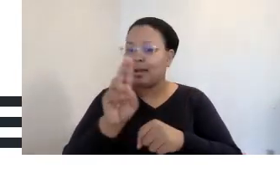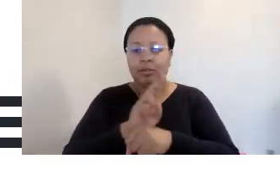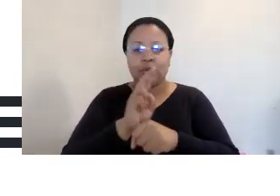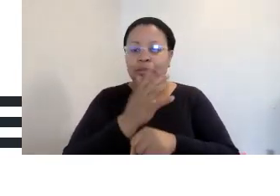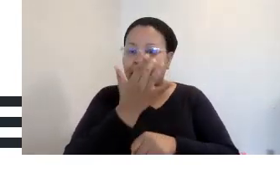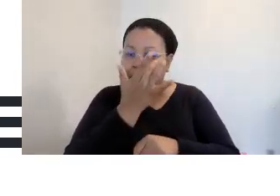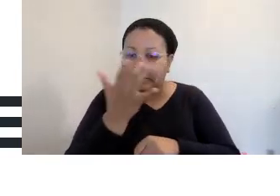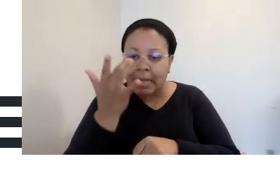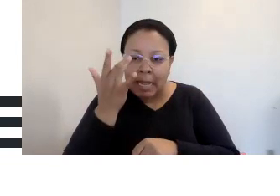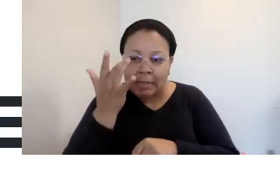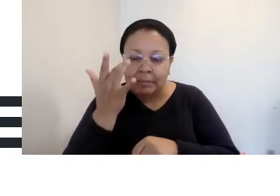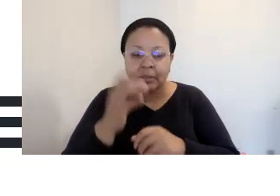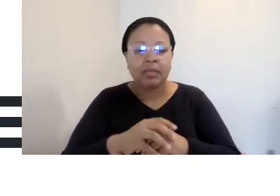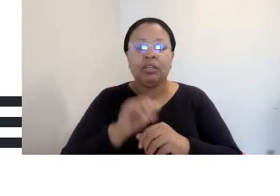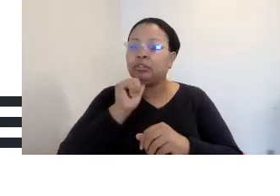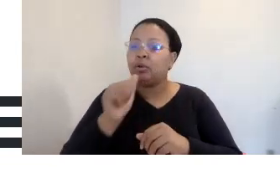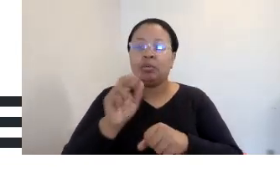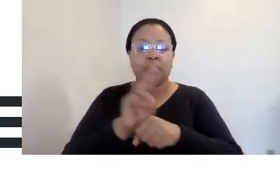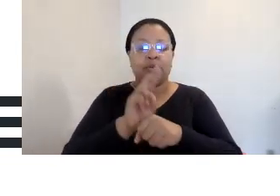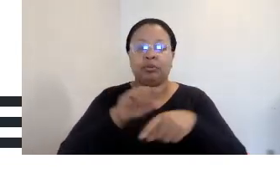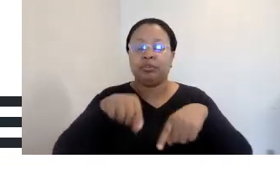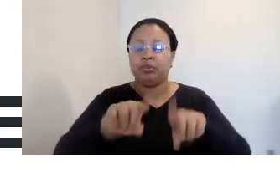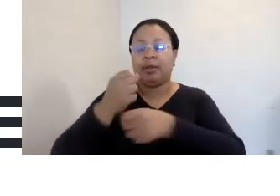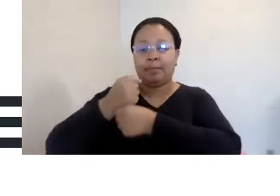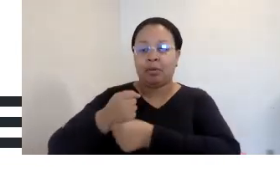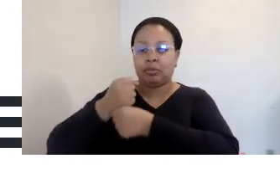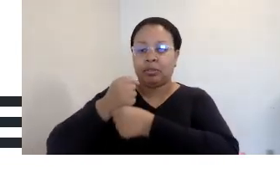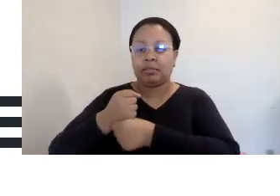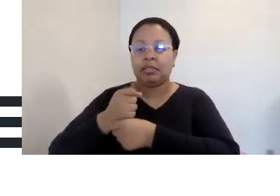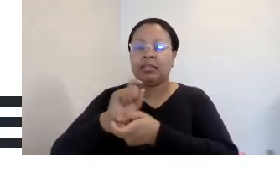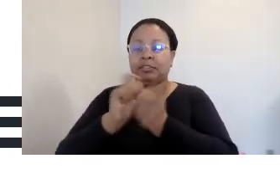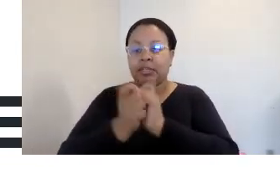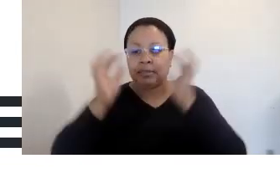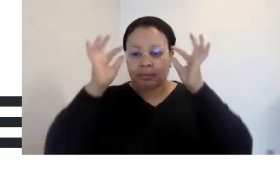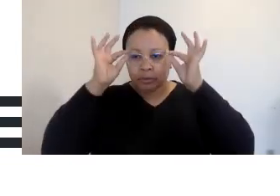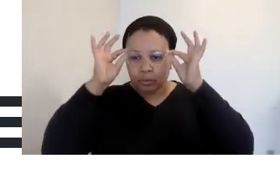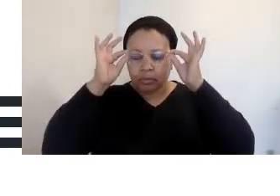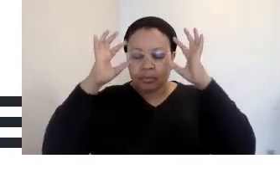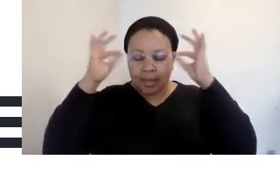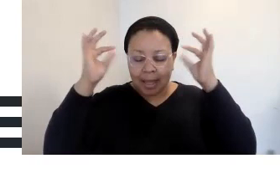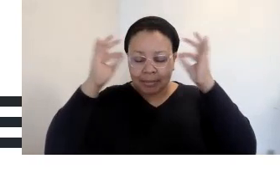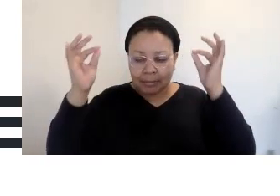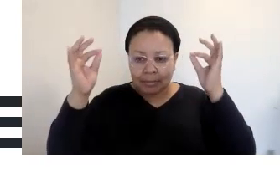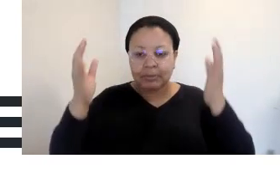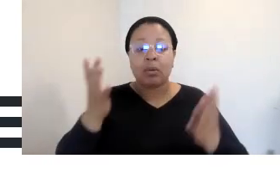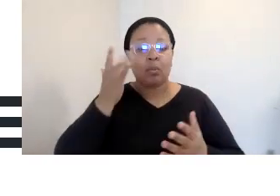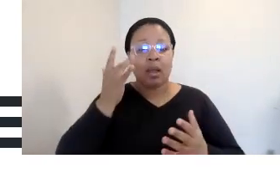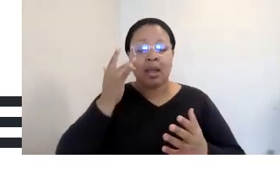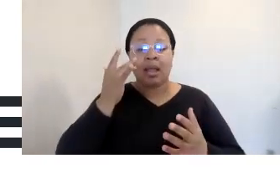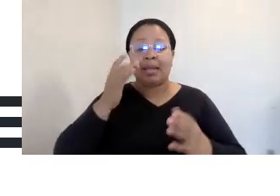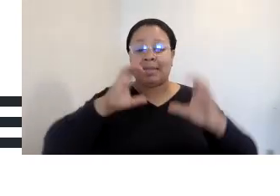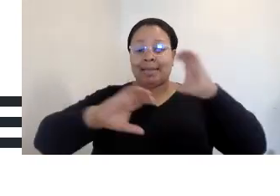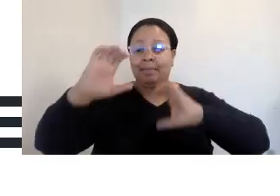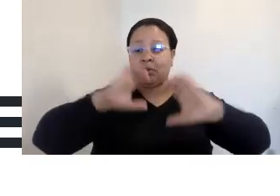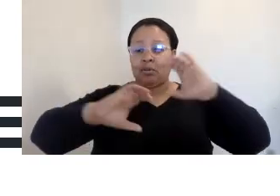you're a contact wearer, not to wear contacts and instead wear eyeglasses, because the chemical irritants